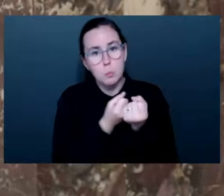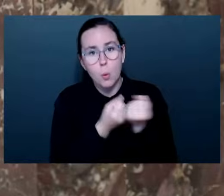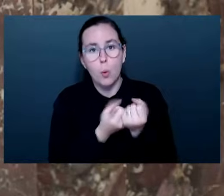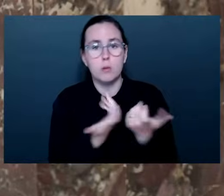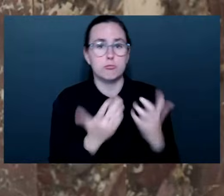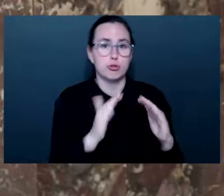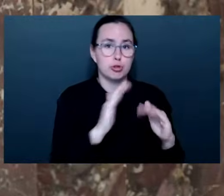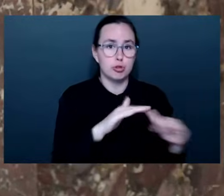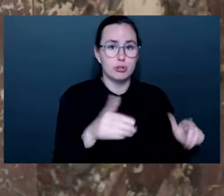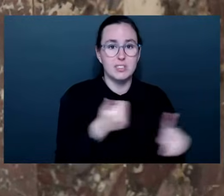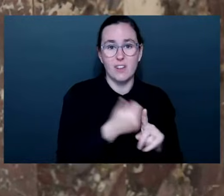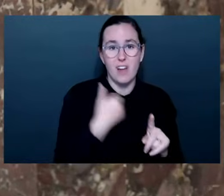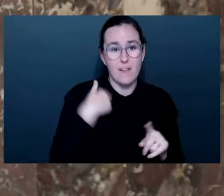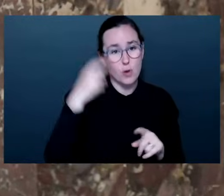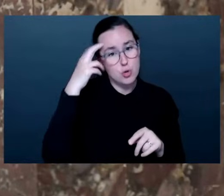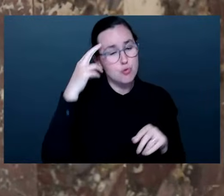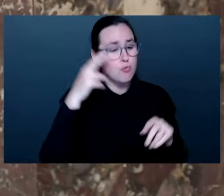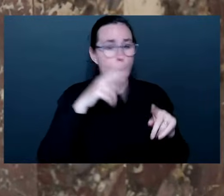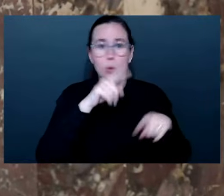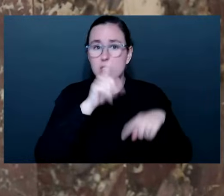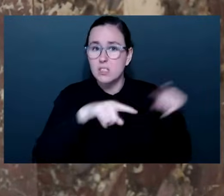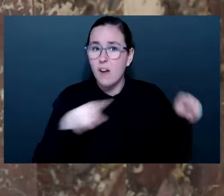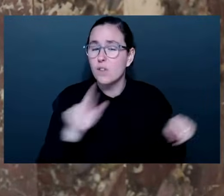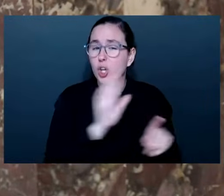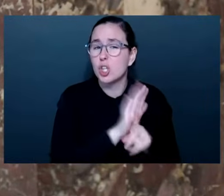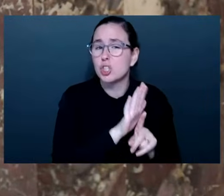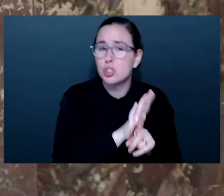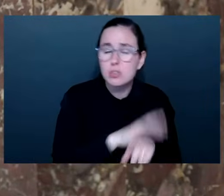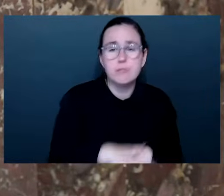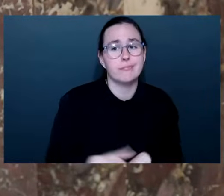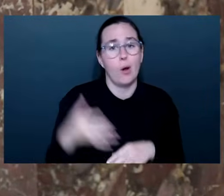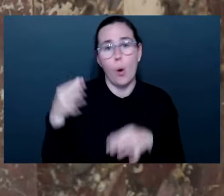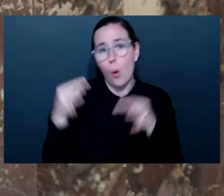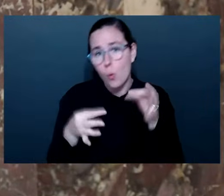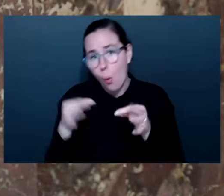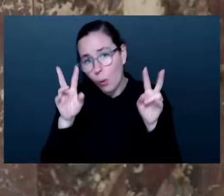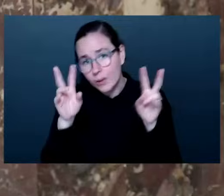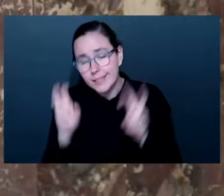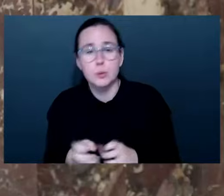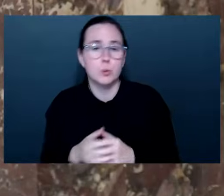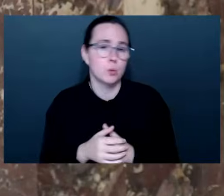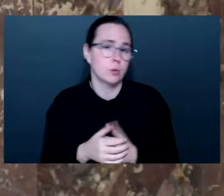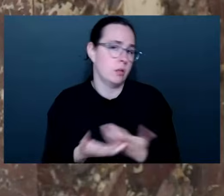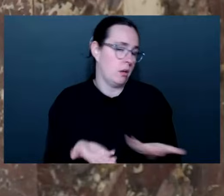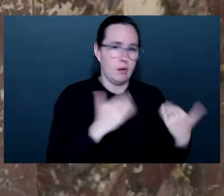services. Who's next, Mr. Speaker? Teachers, nurses, paramedics? Because we know